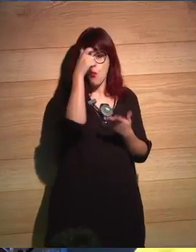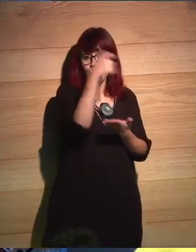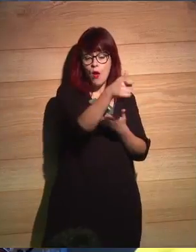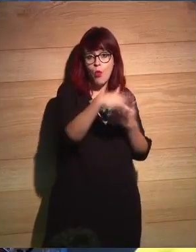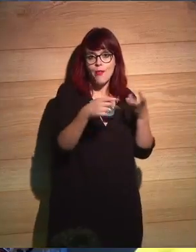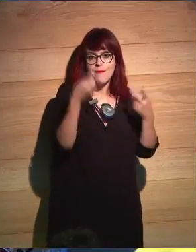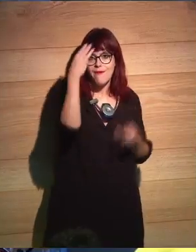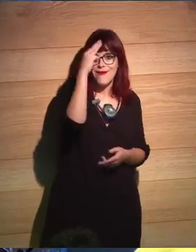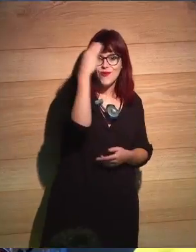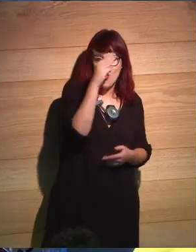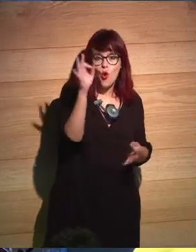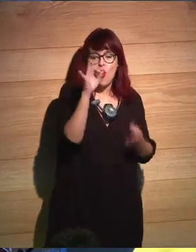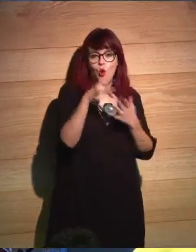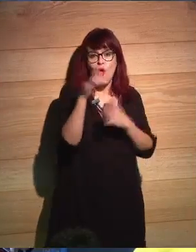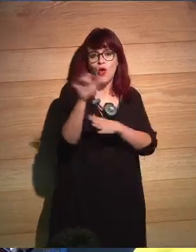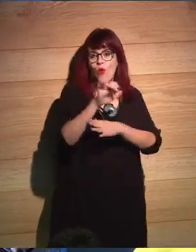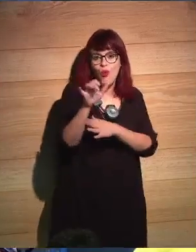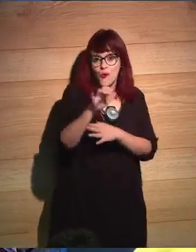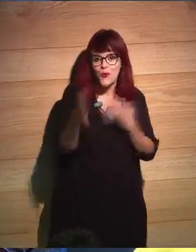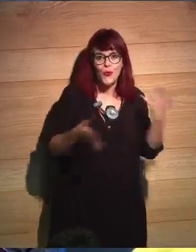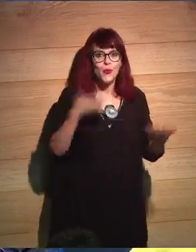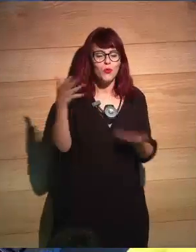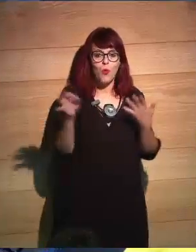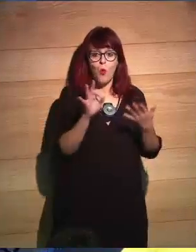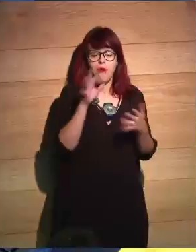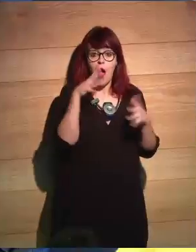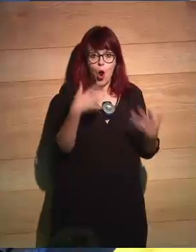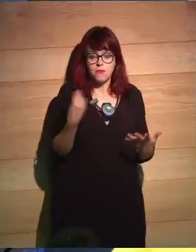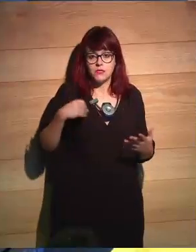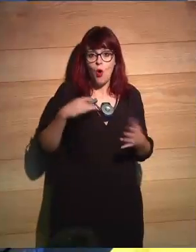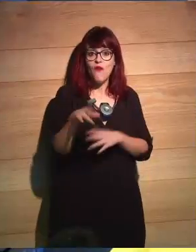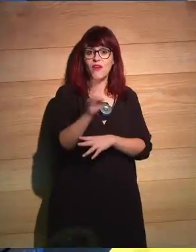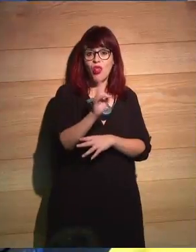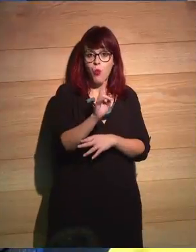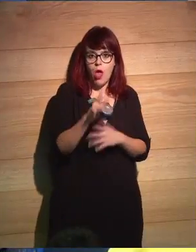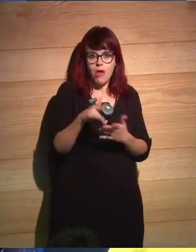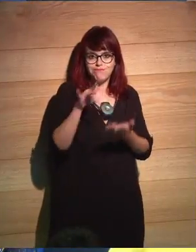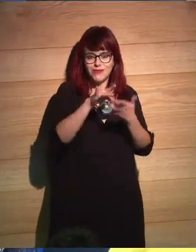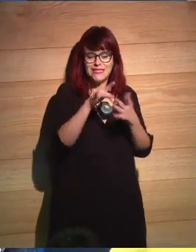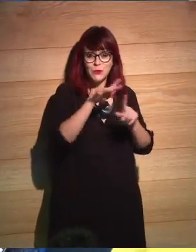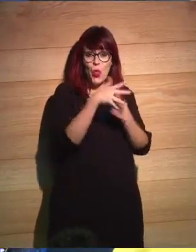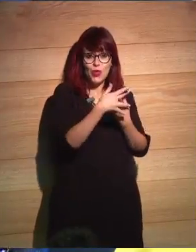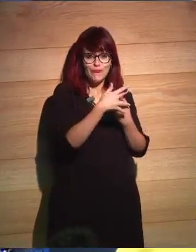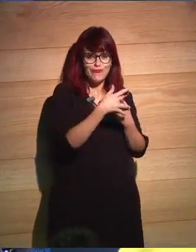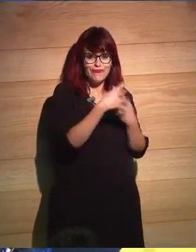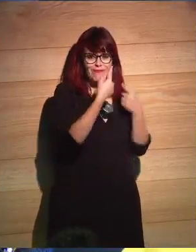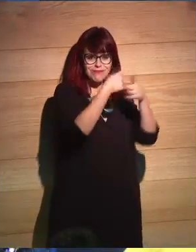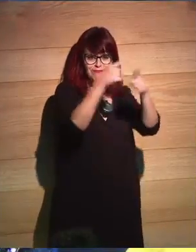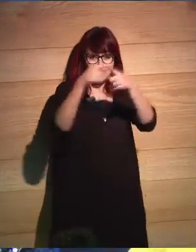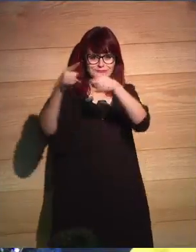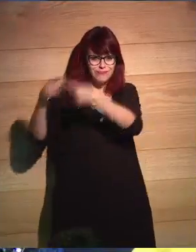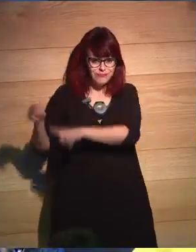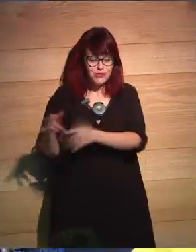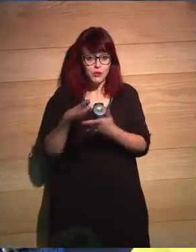Argentina can be very different to a small village in Mexico or Ecuador or in Venezuela. So there is